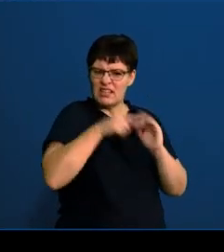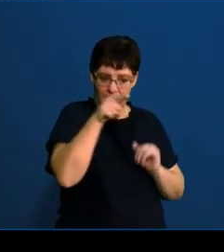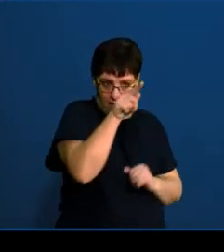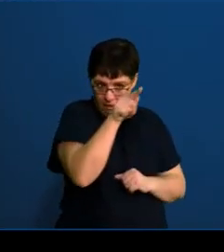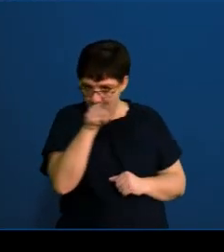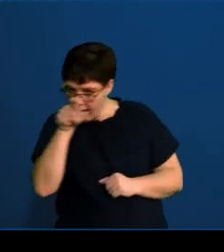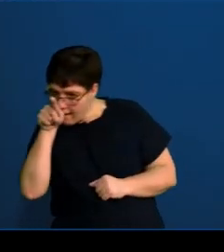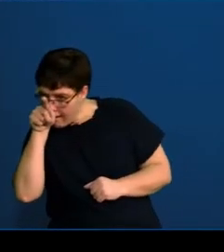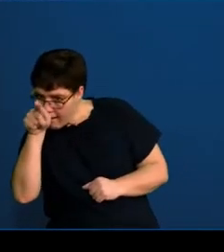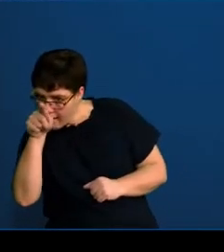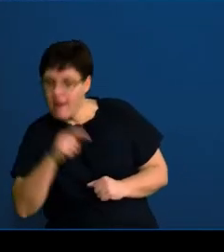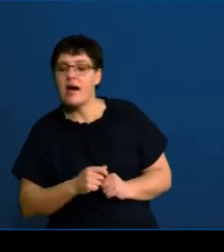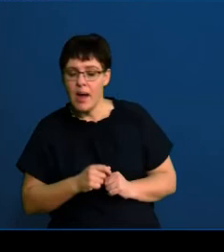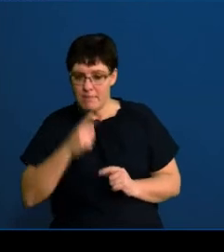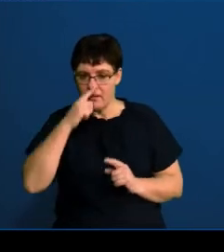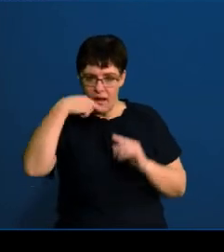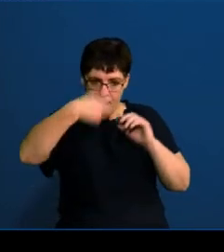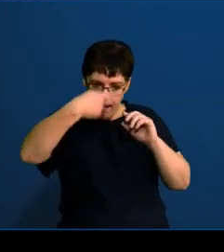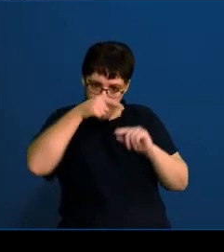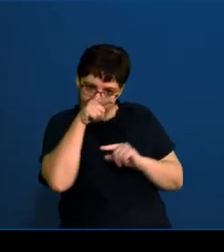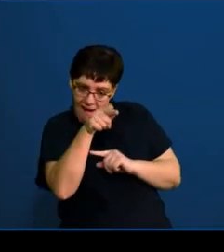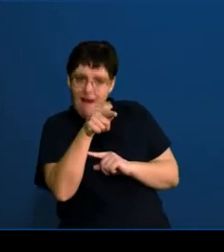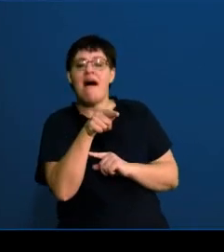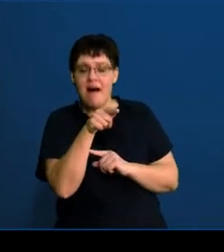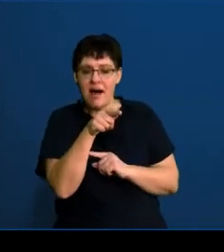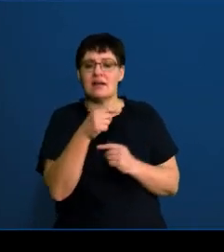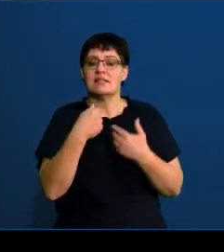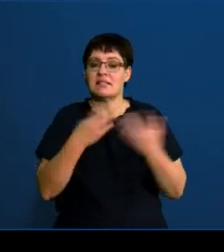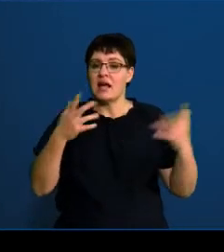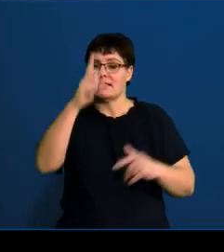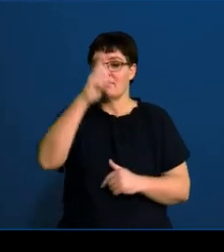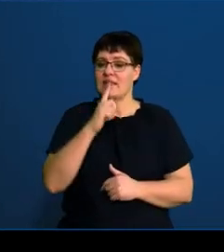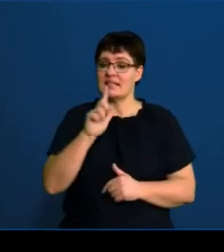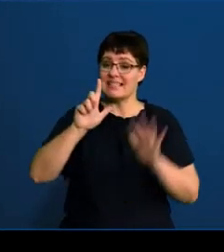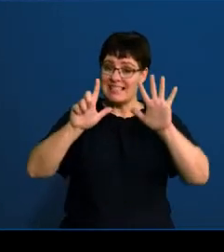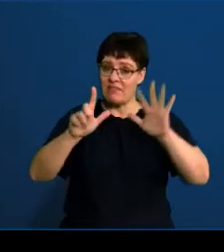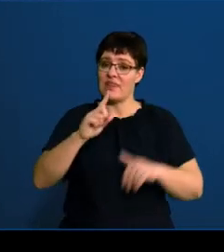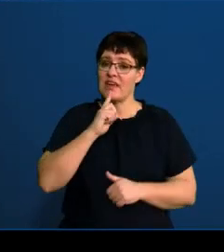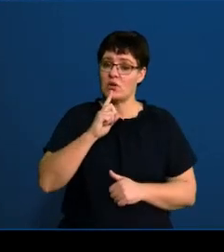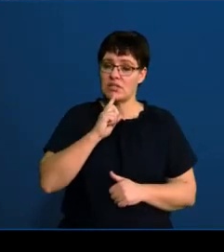Okay, so that's my meter reading. It starts on 7,000. I'm actually going to rewrite this number.